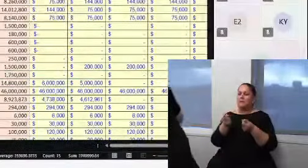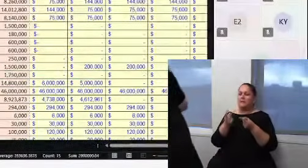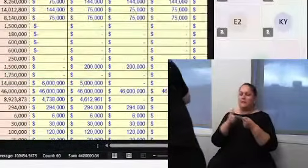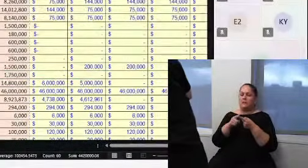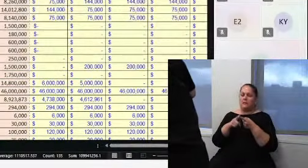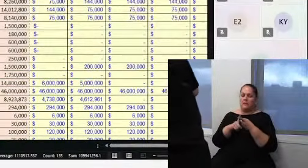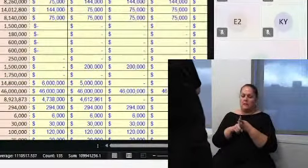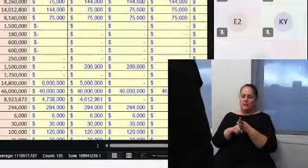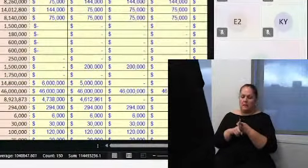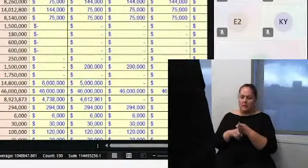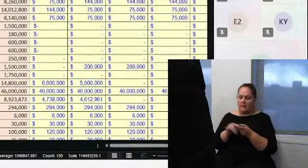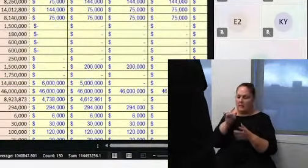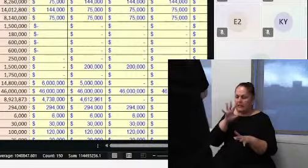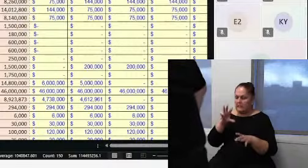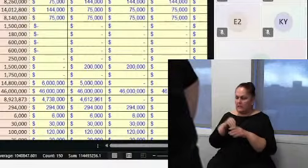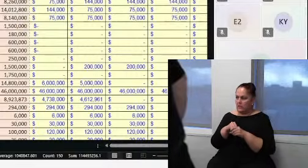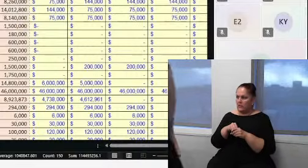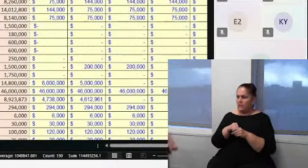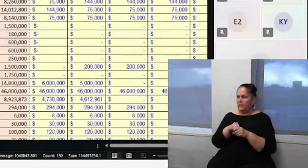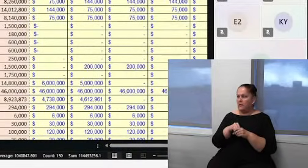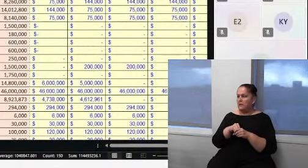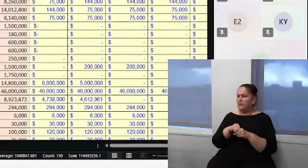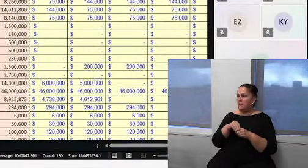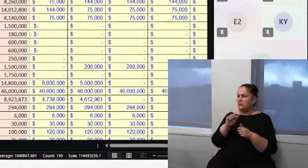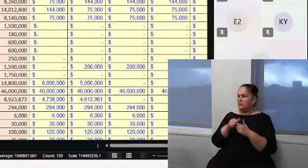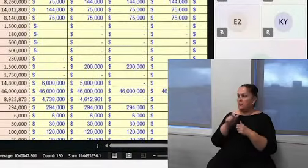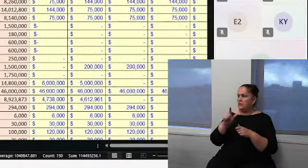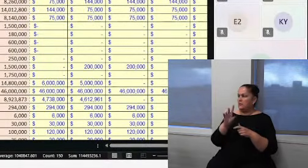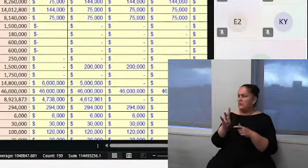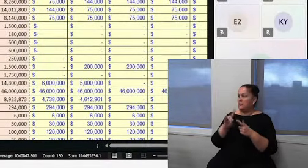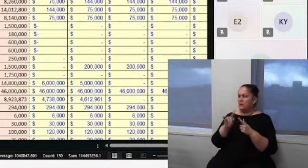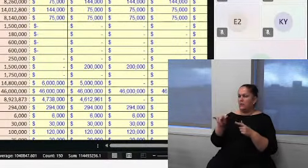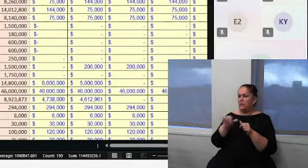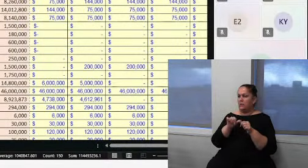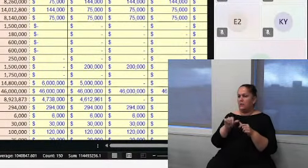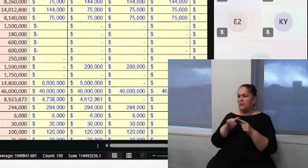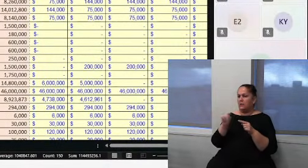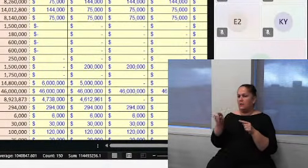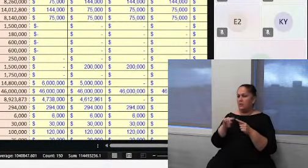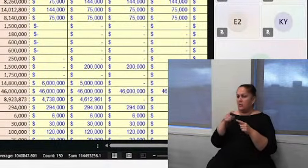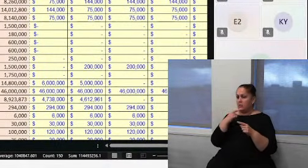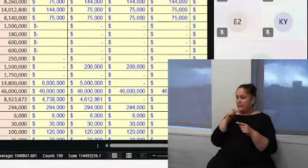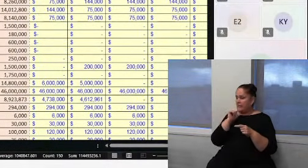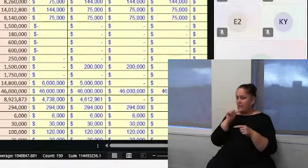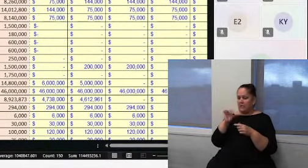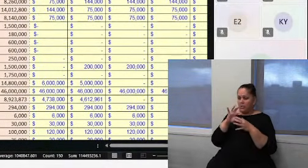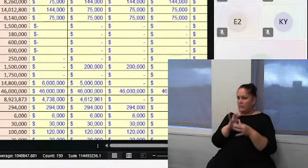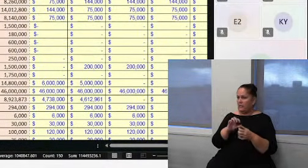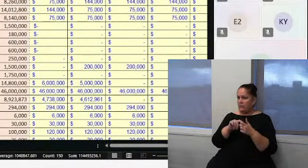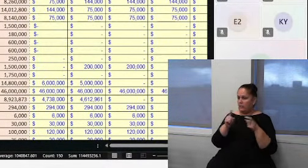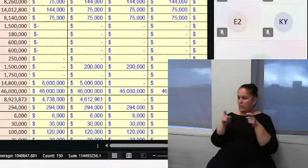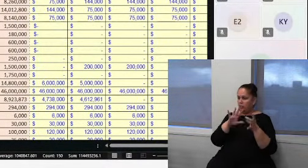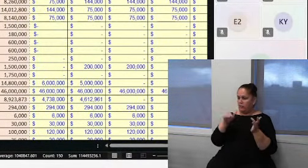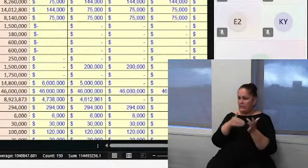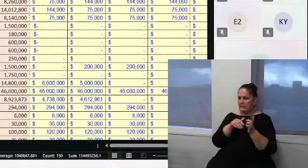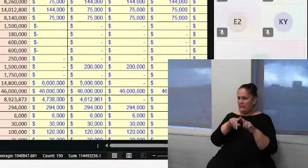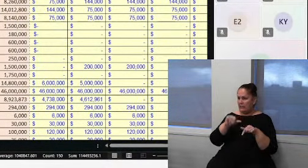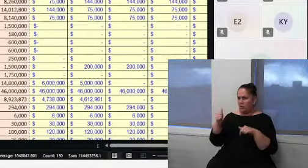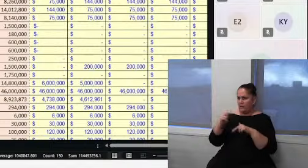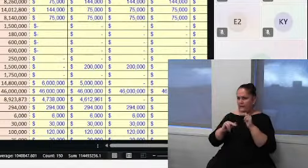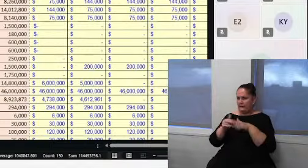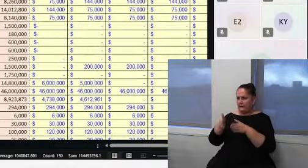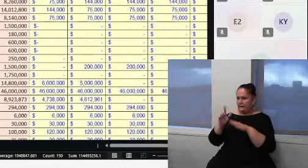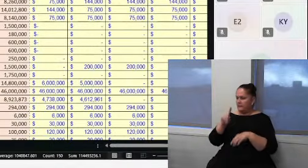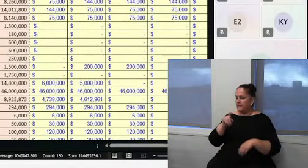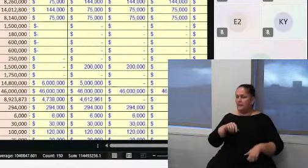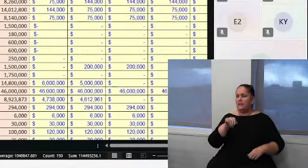expenditures, some of which are included just in fiscal year 26, some of which continue in other years. So you're saying those are not related to the control